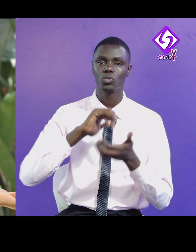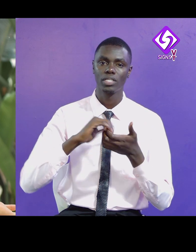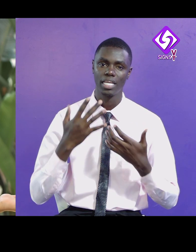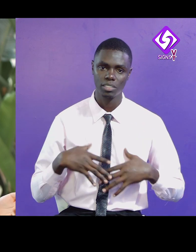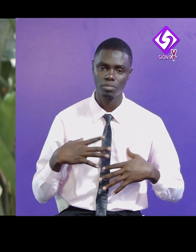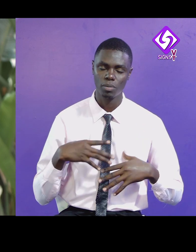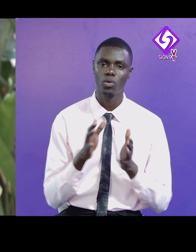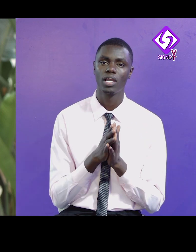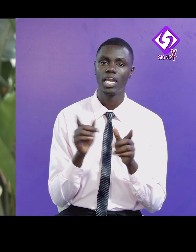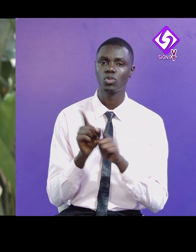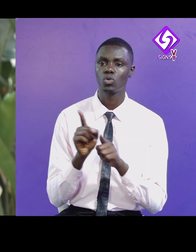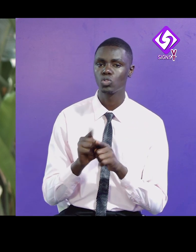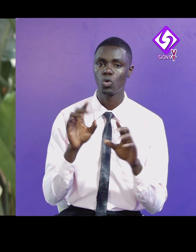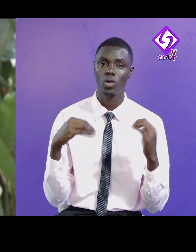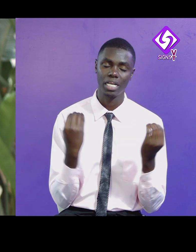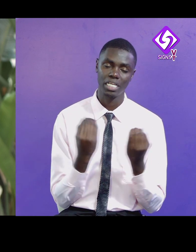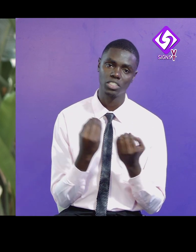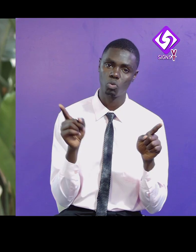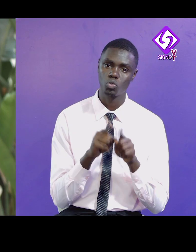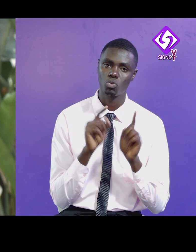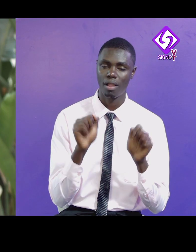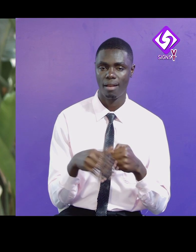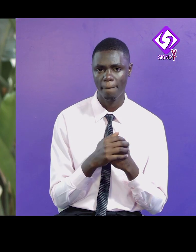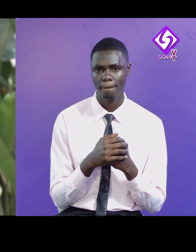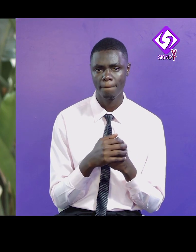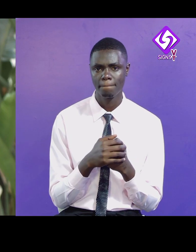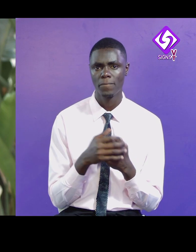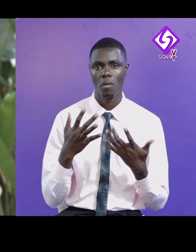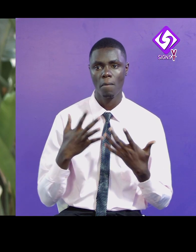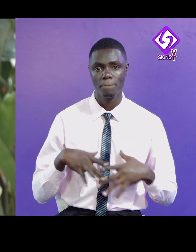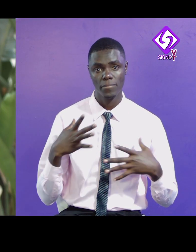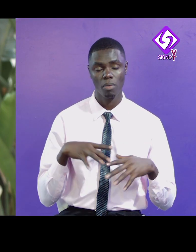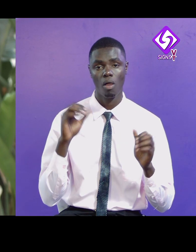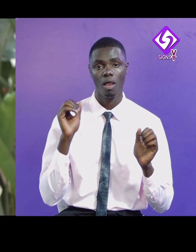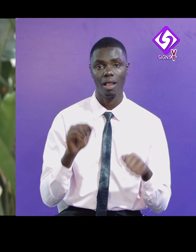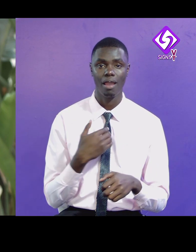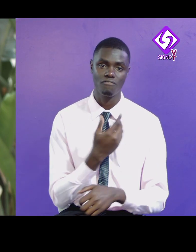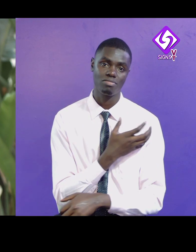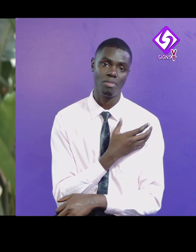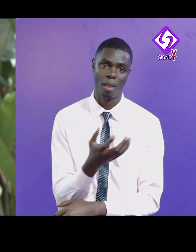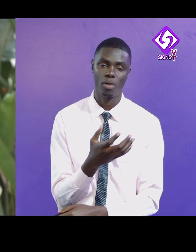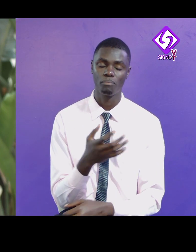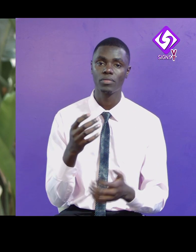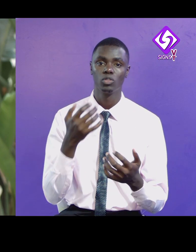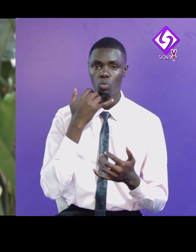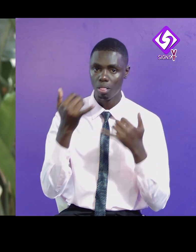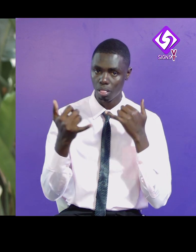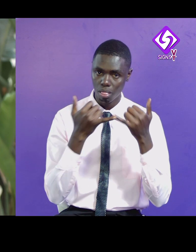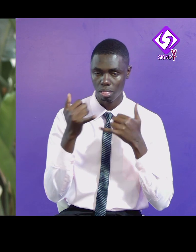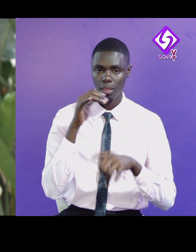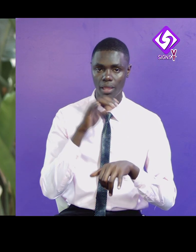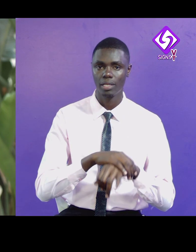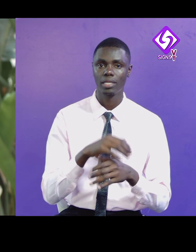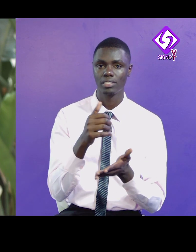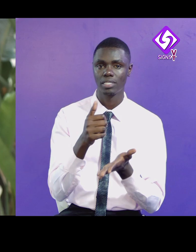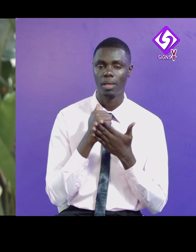and obviously your organizations as well. So I hope that people can have the power to reach out and get some help,